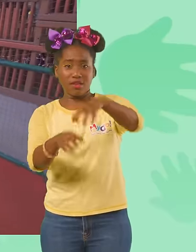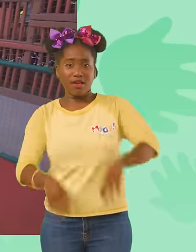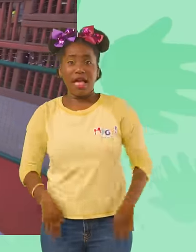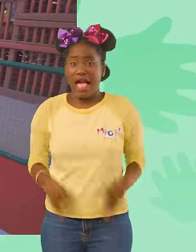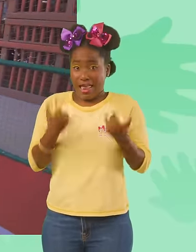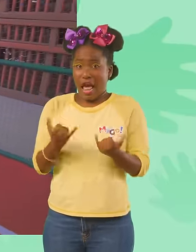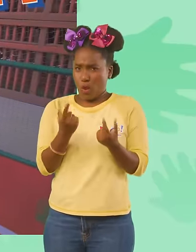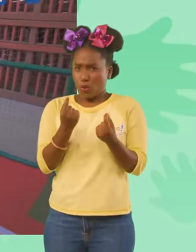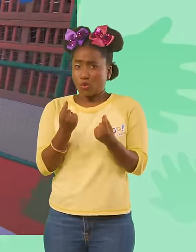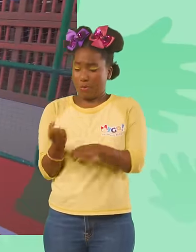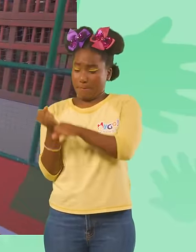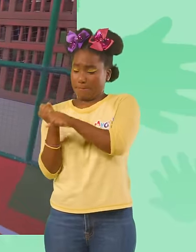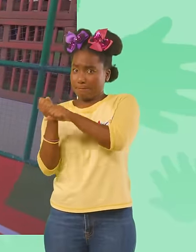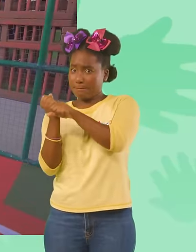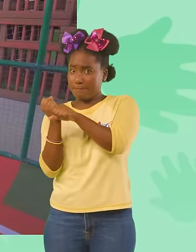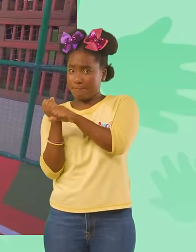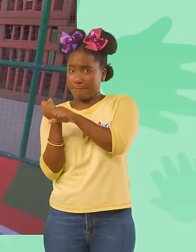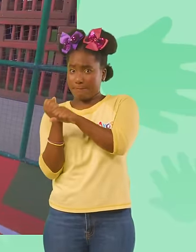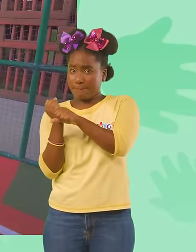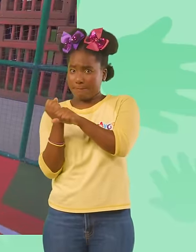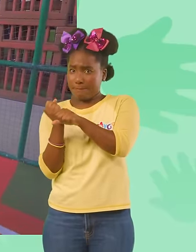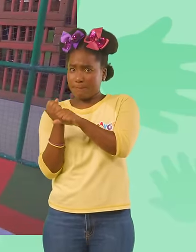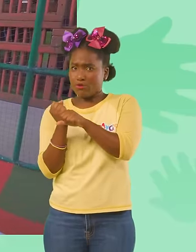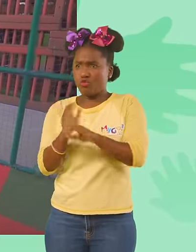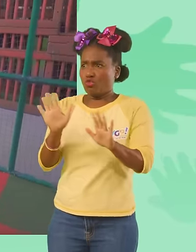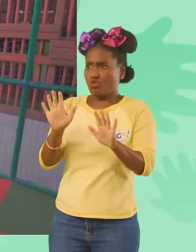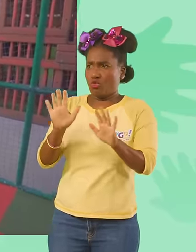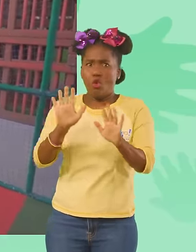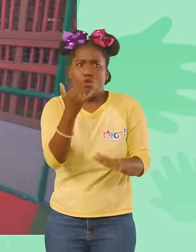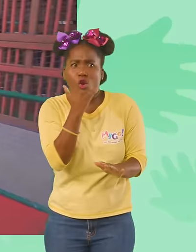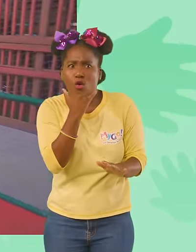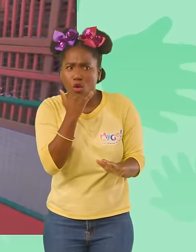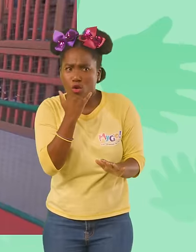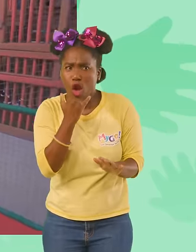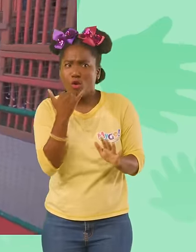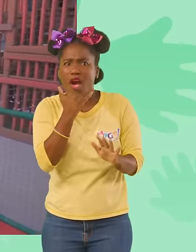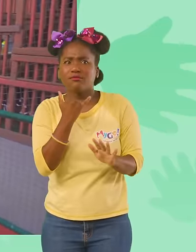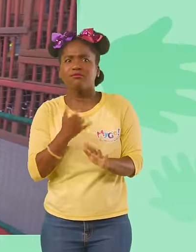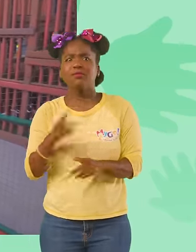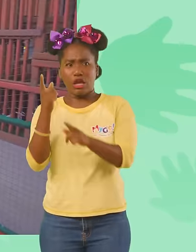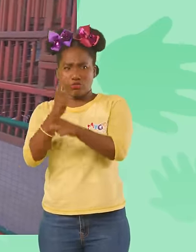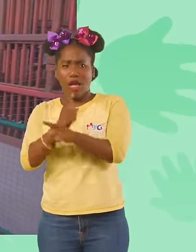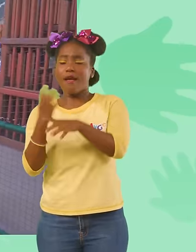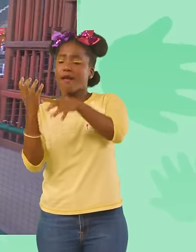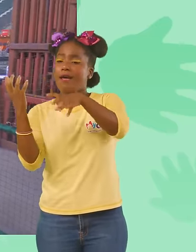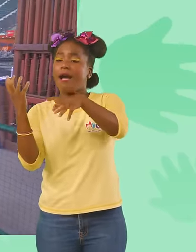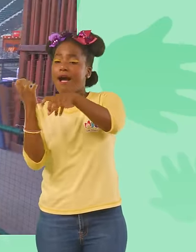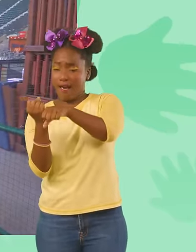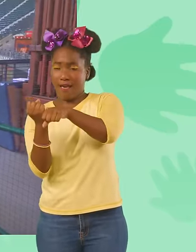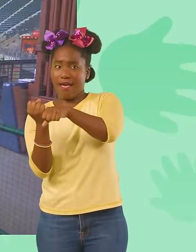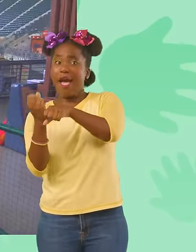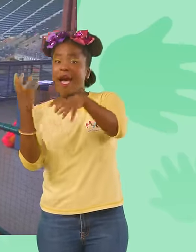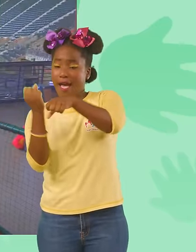Now you grip the bat. Okay. No, not that way, Blippi. Okay. This way. Oh, okay. Put your